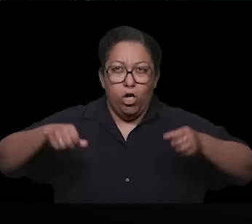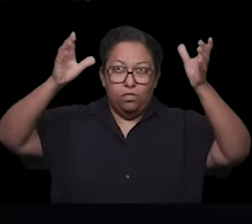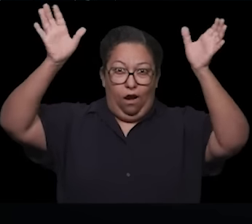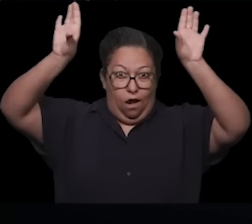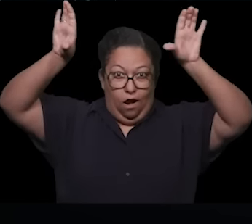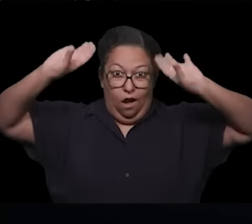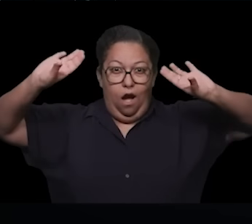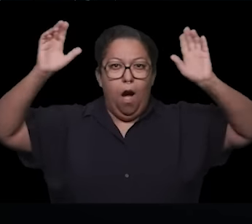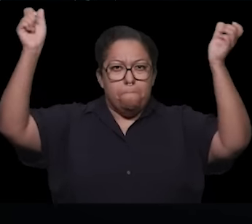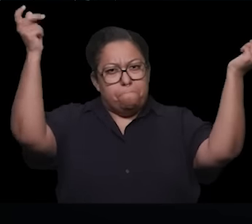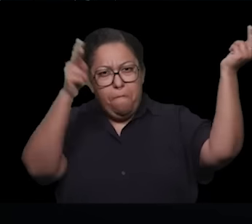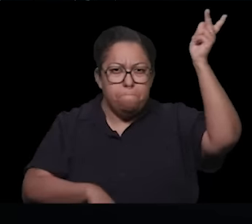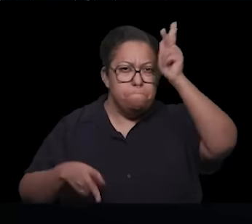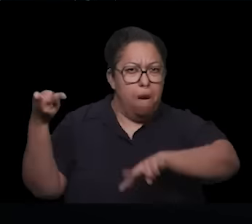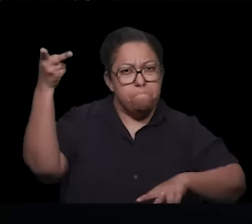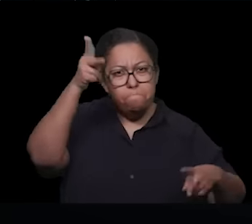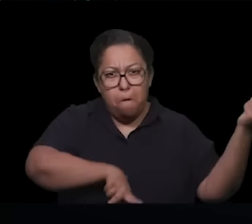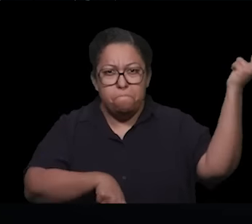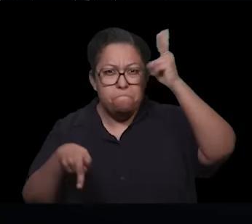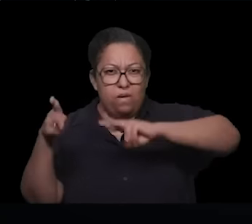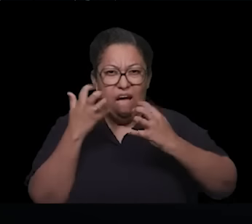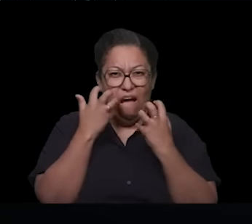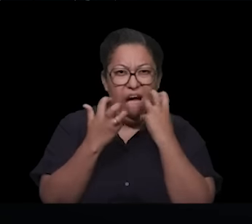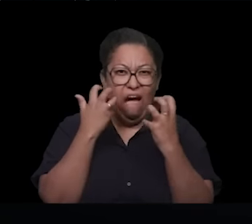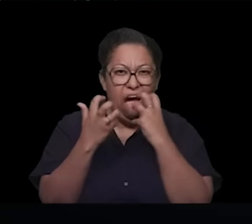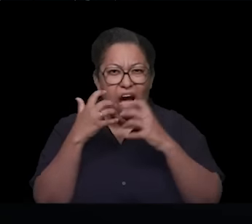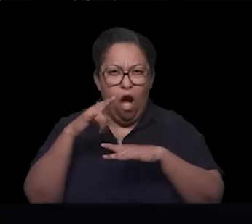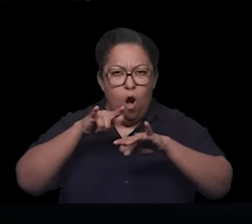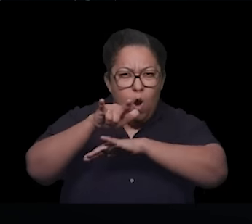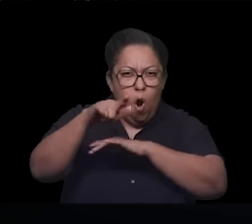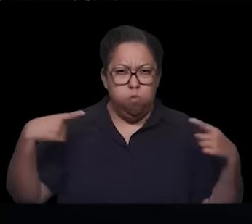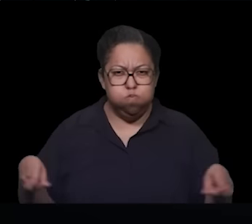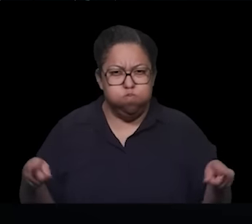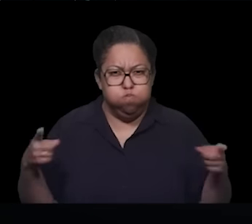Luggage tumbles from the overhead compartments.